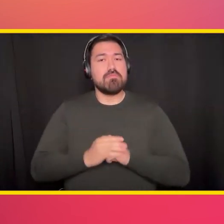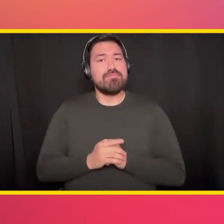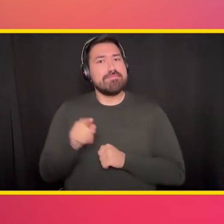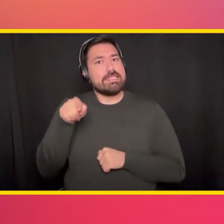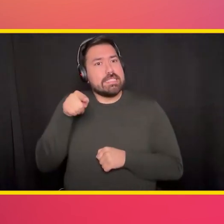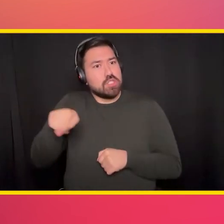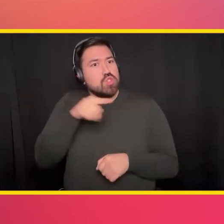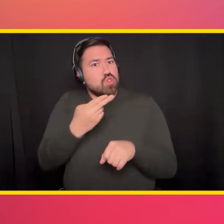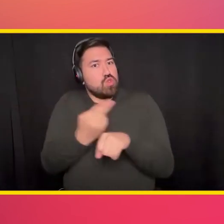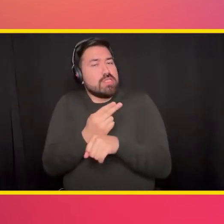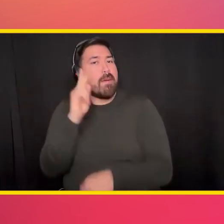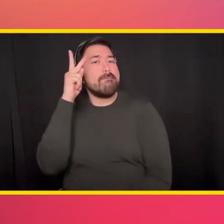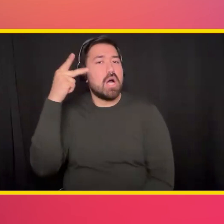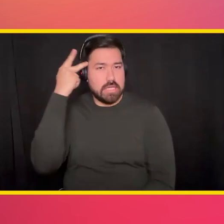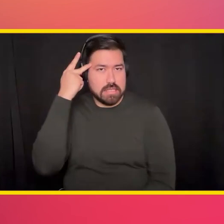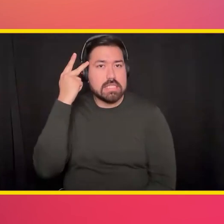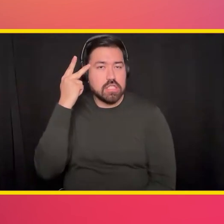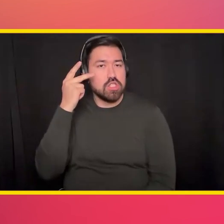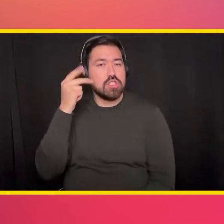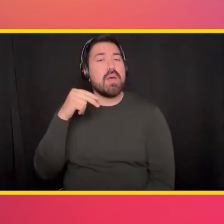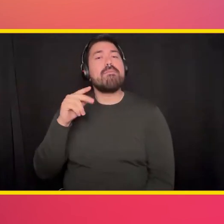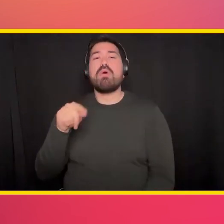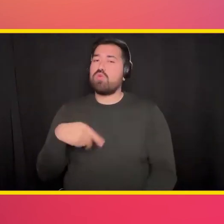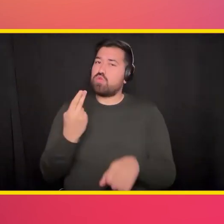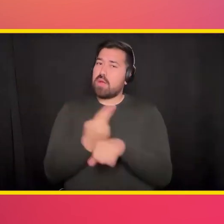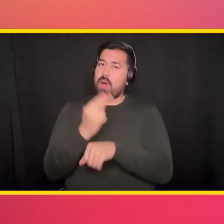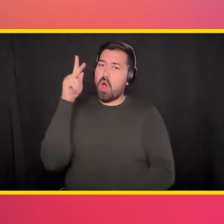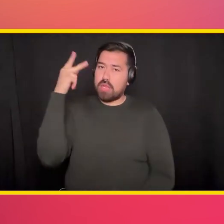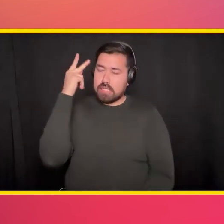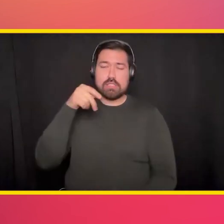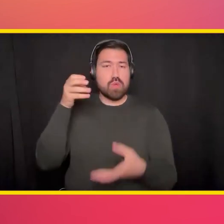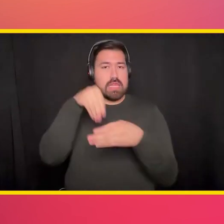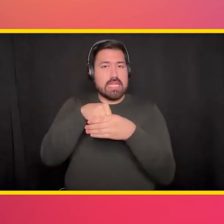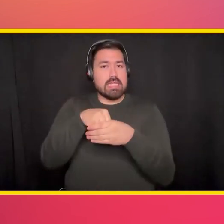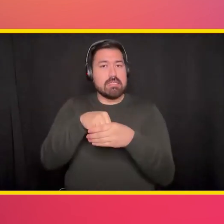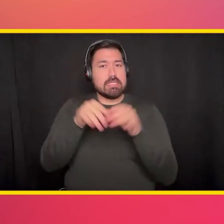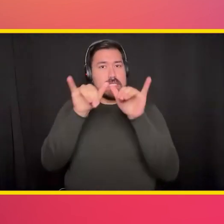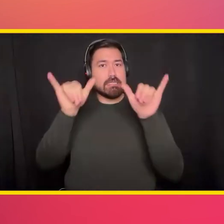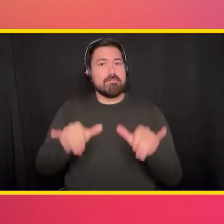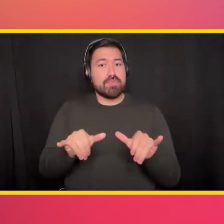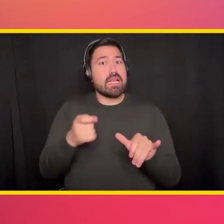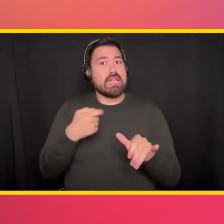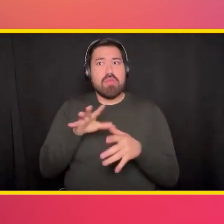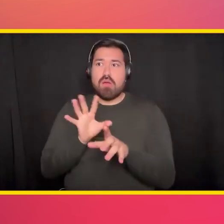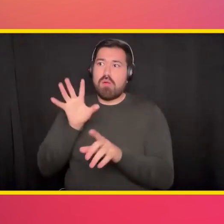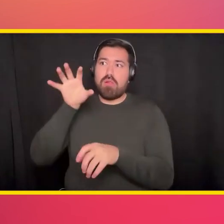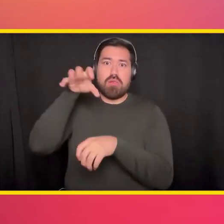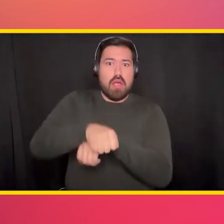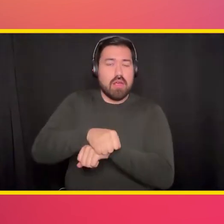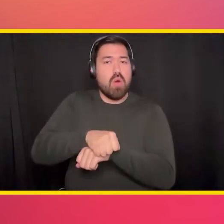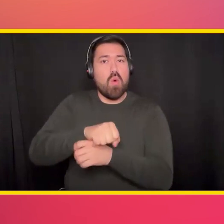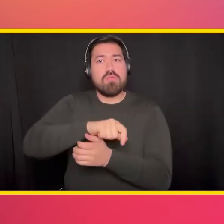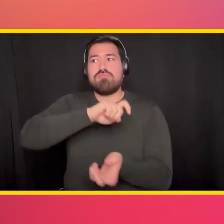using politics into it, saying now that unfortunately they have taken over the